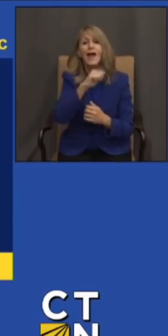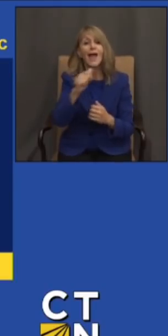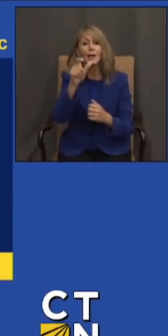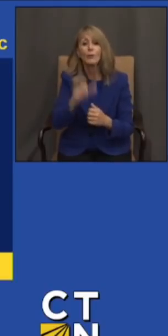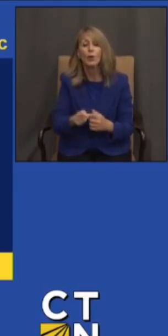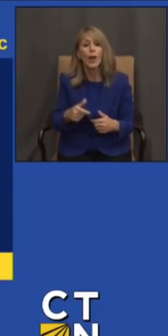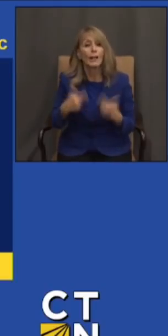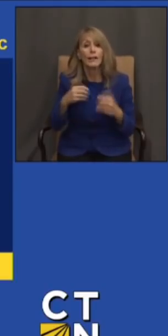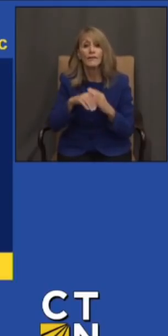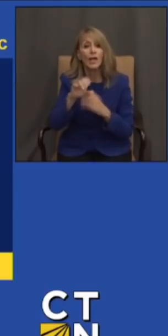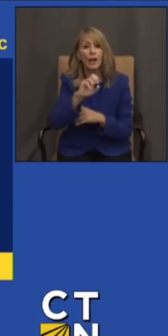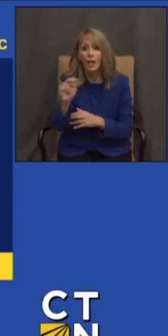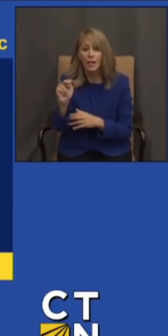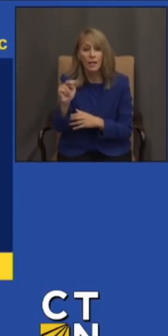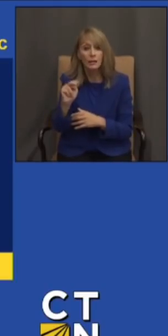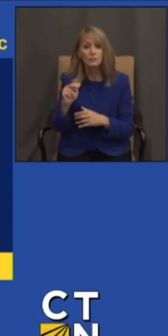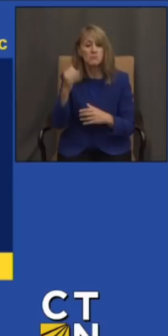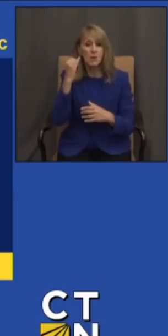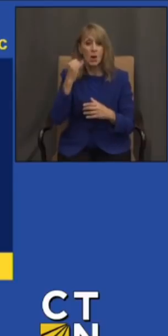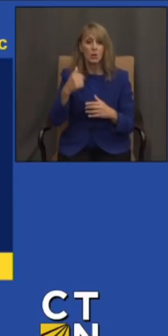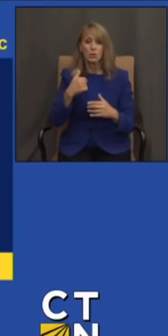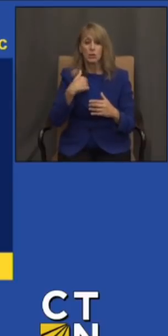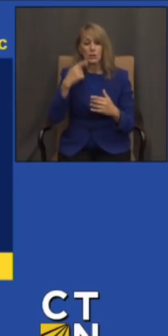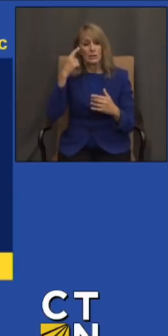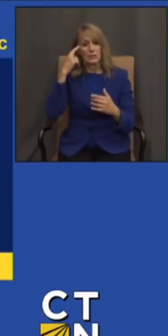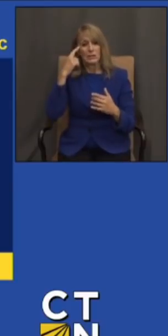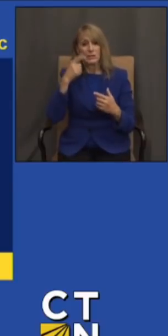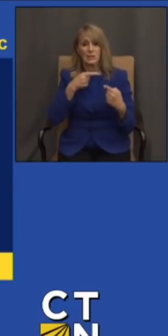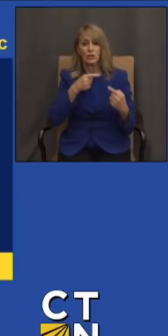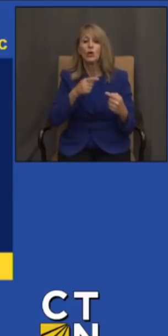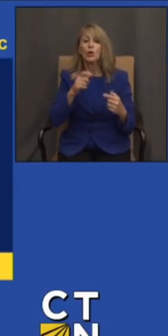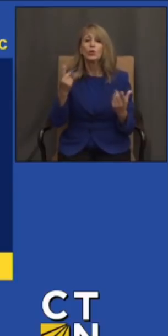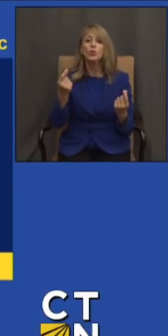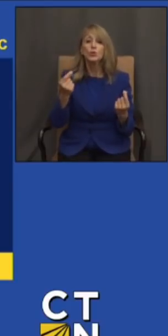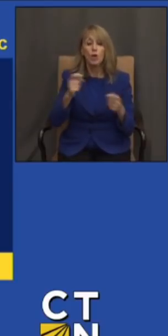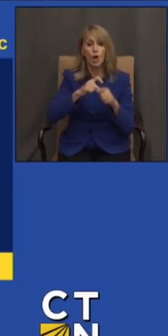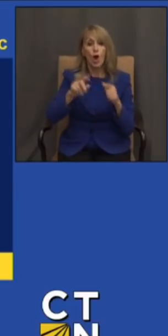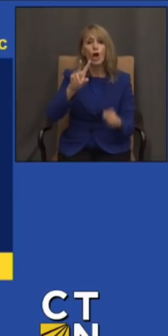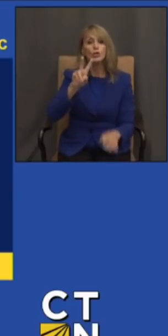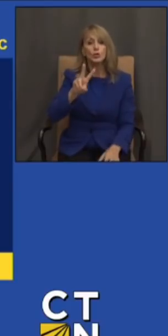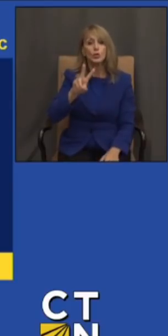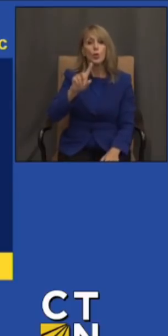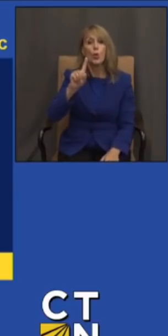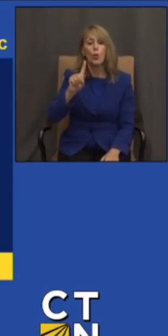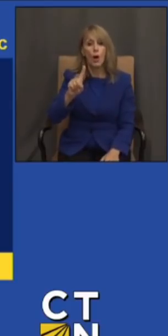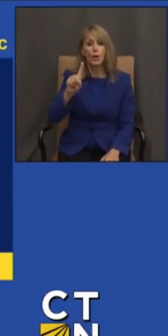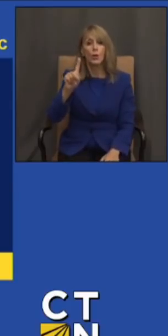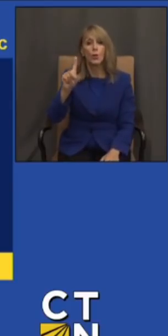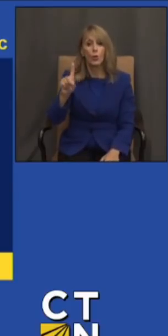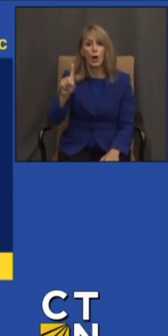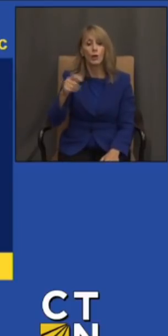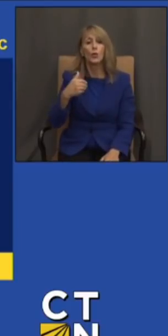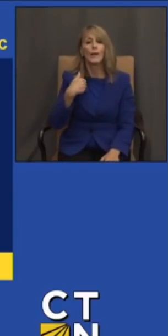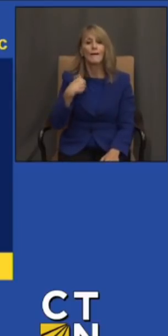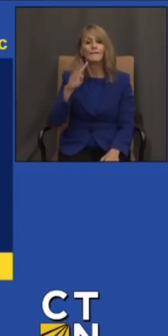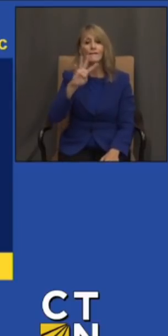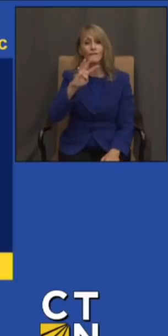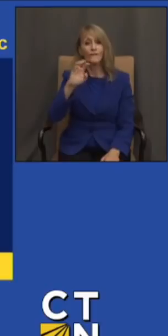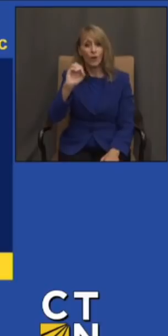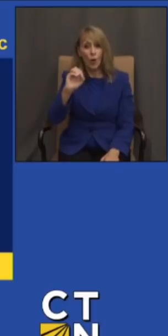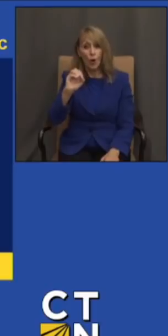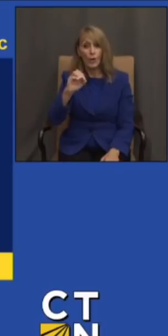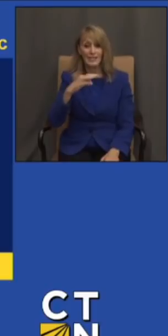residents. And so anybody who is struggling can call 211. We have hired 40 crisis counselors that are